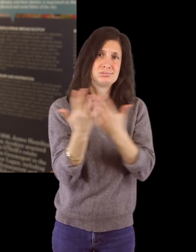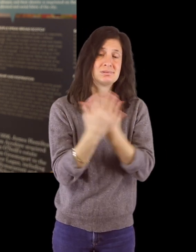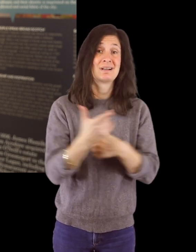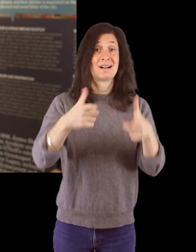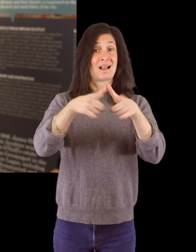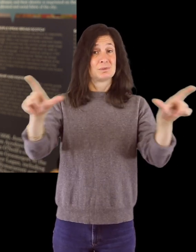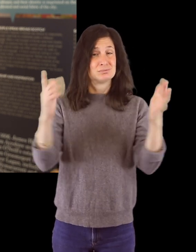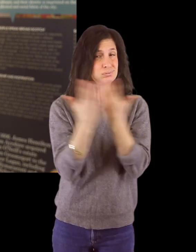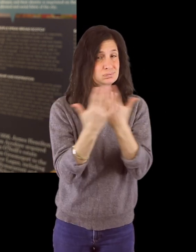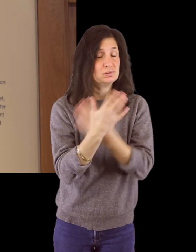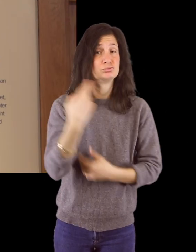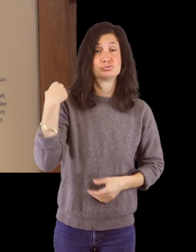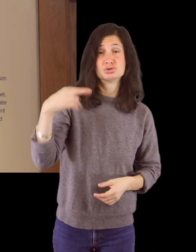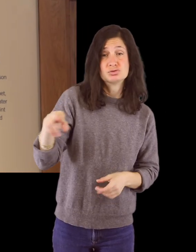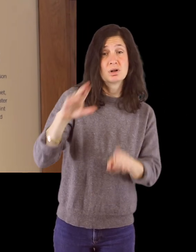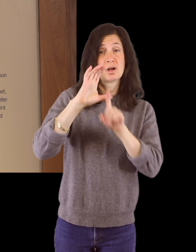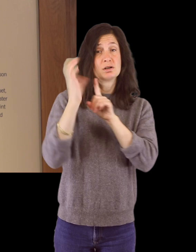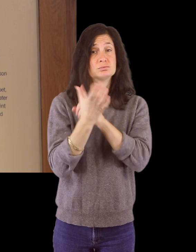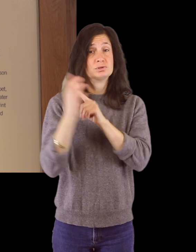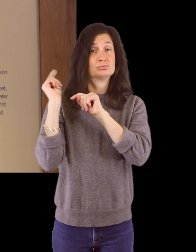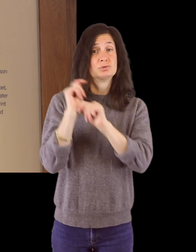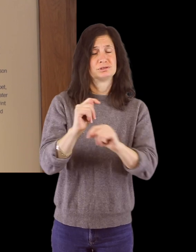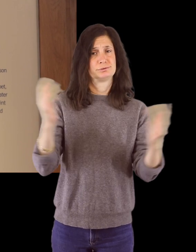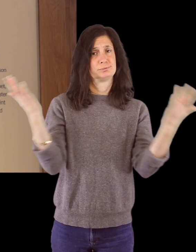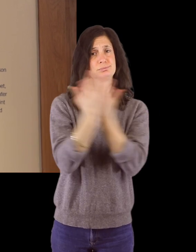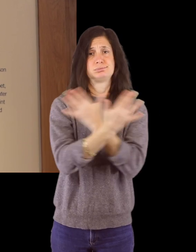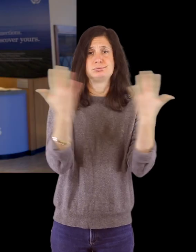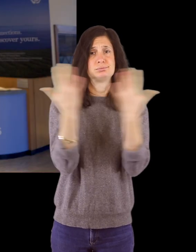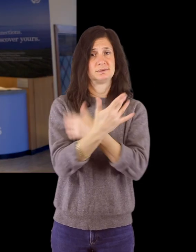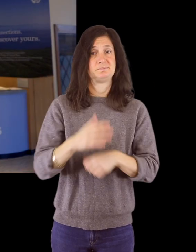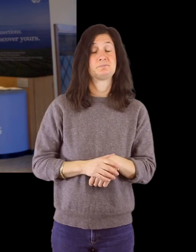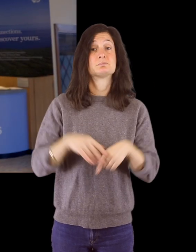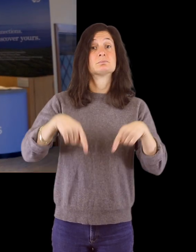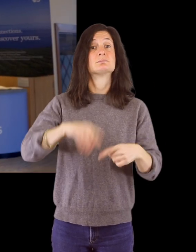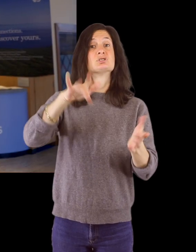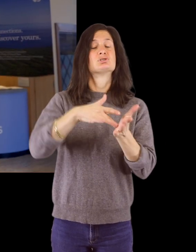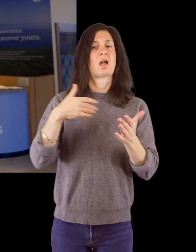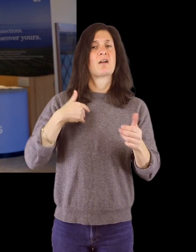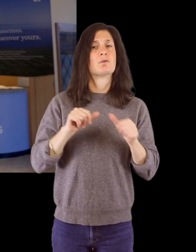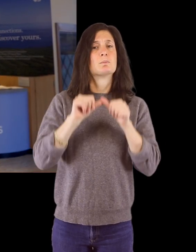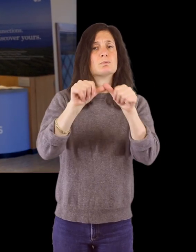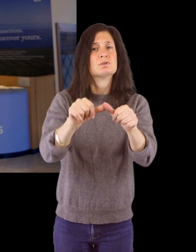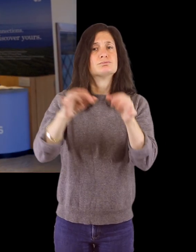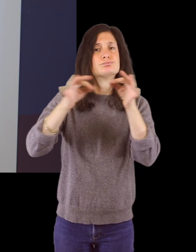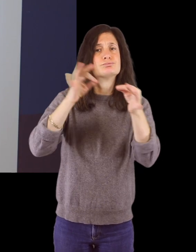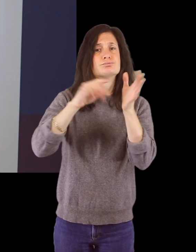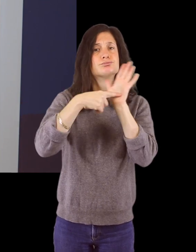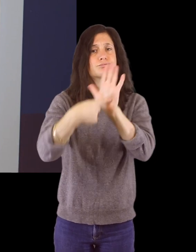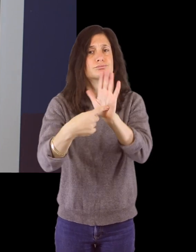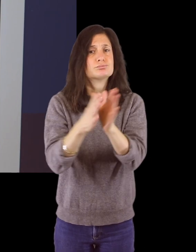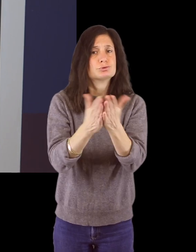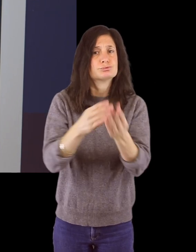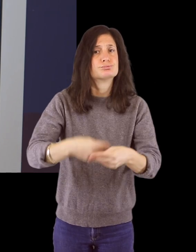people, language, religion and cultural traditions. The Discover Ulster-Scots Centre has permanent displays and free